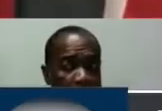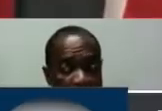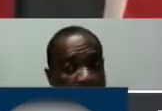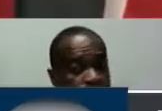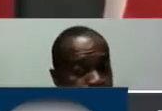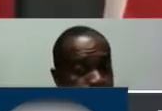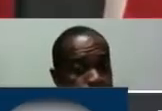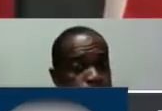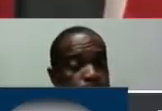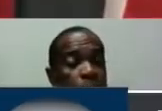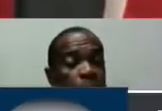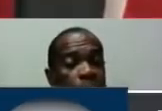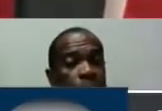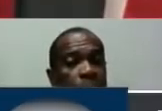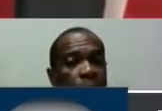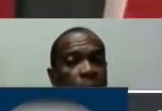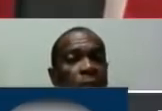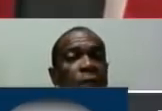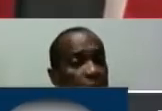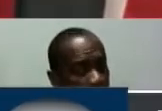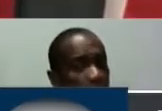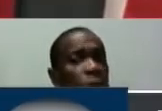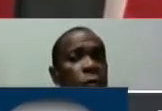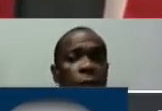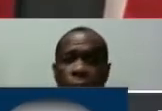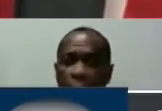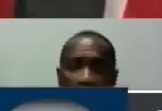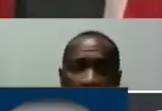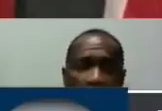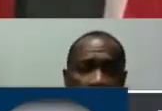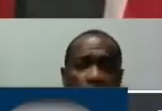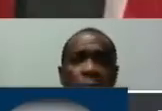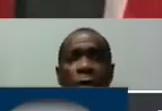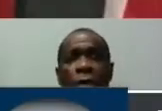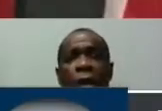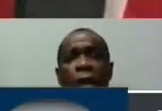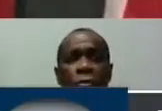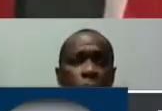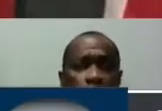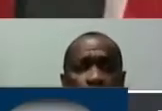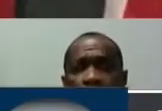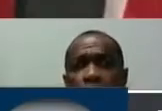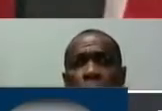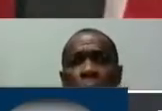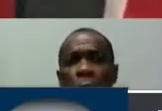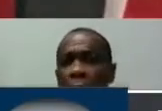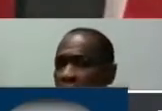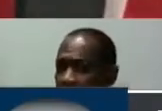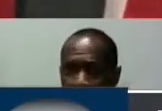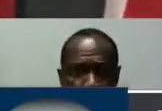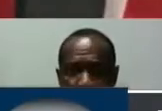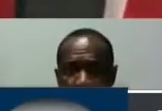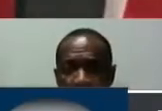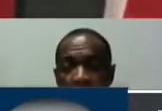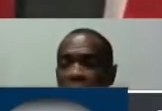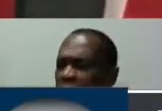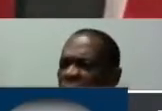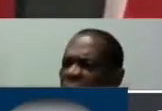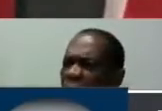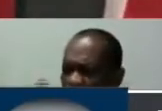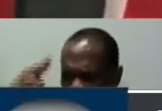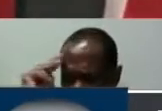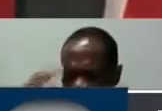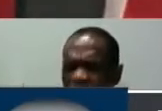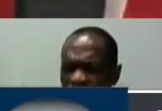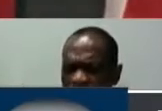have to assist extraordinarily, but I'll ask the Minister of Health to indicate where we are at with that. As you may know,